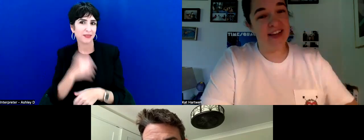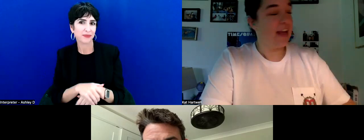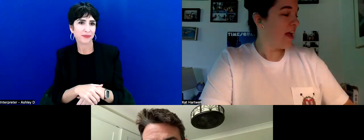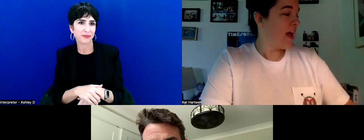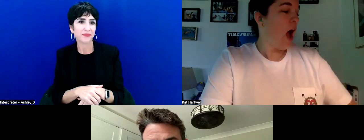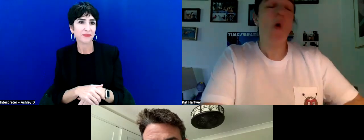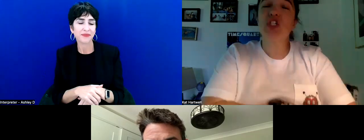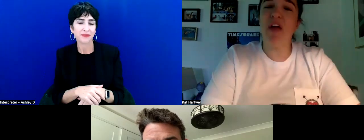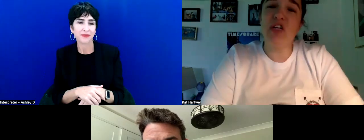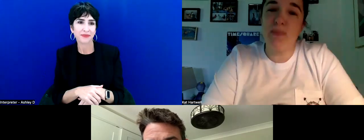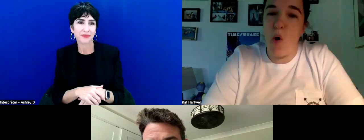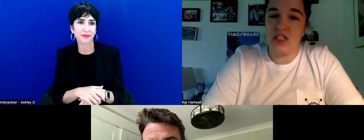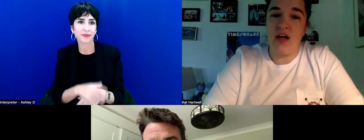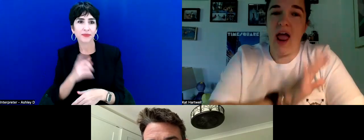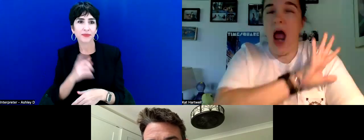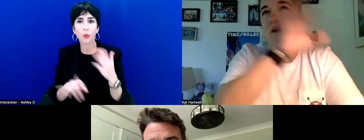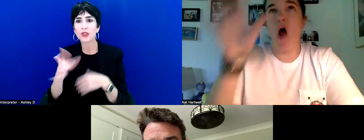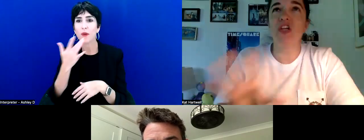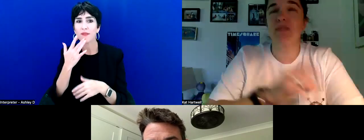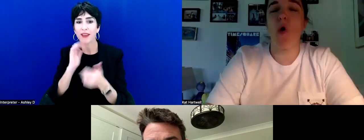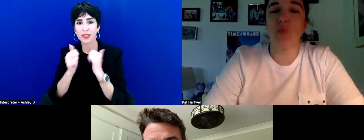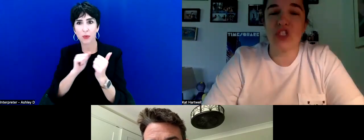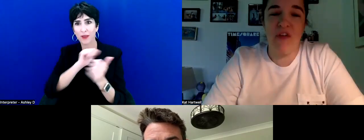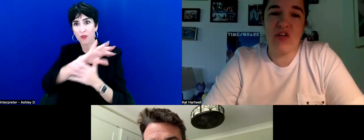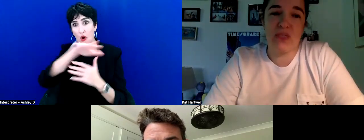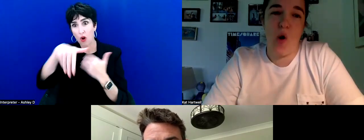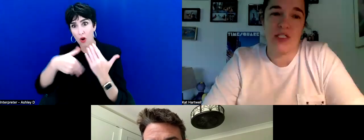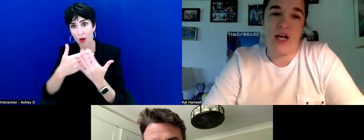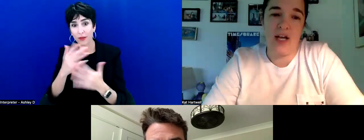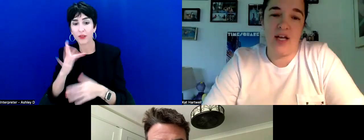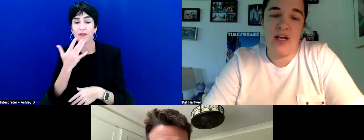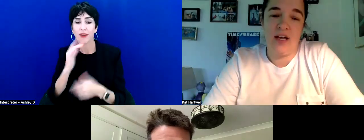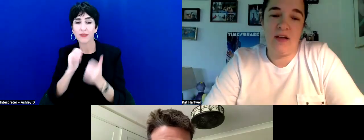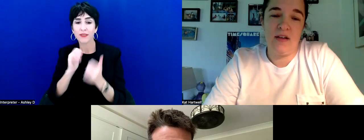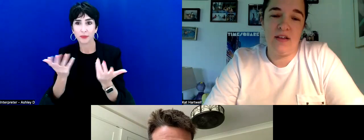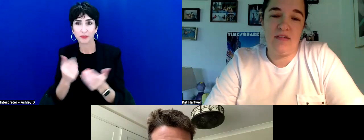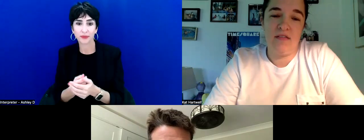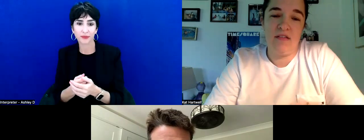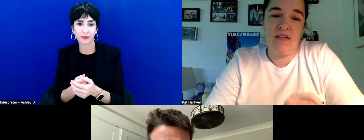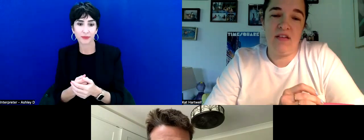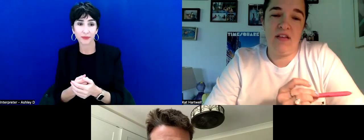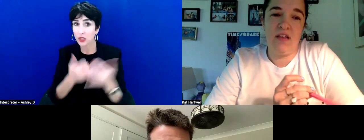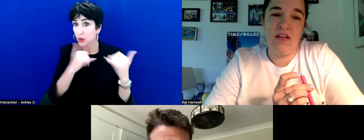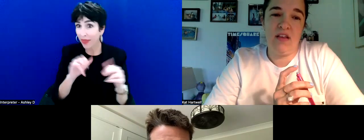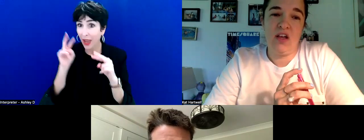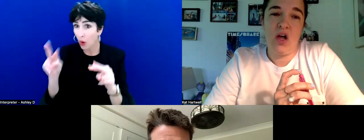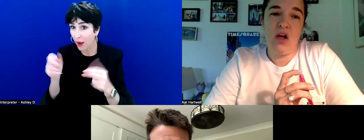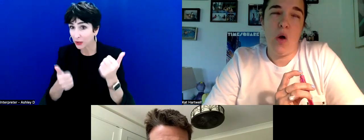Nice. What's your favorite sport? Out of all the sports, what's your favorite sport? To play or to